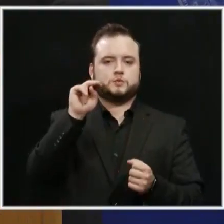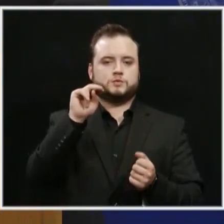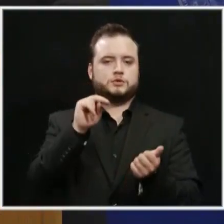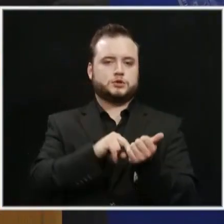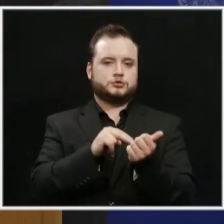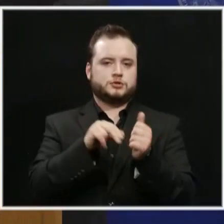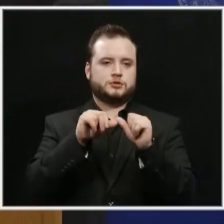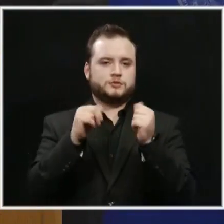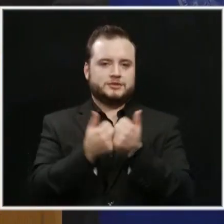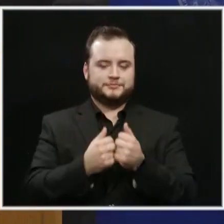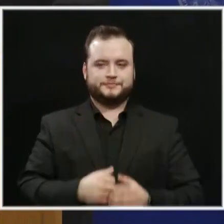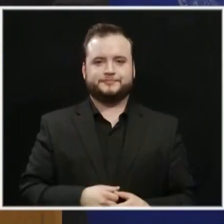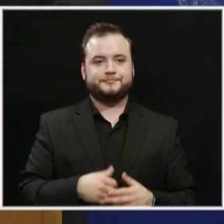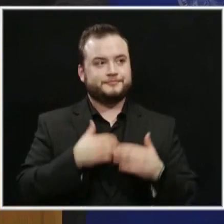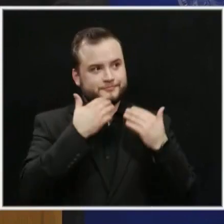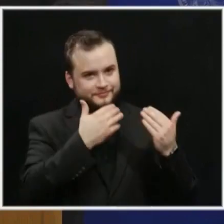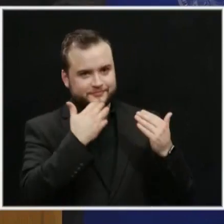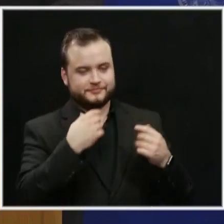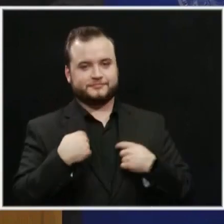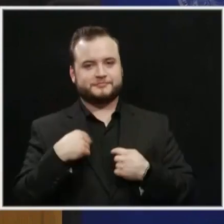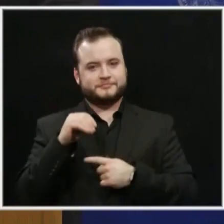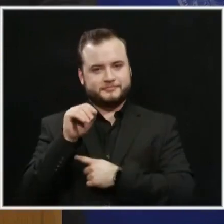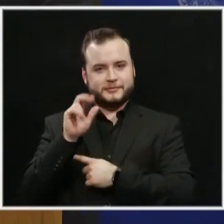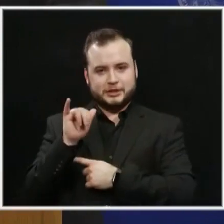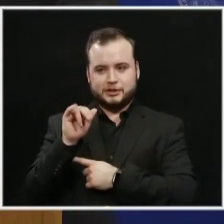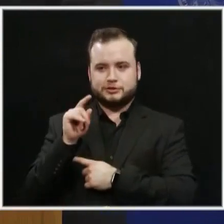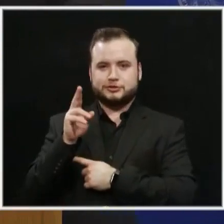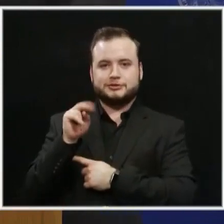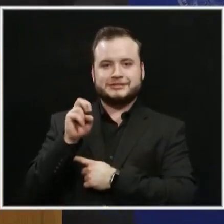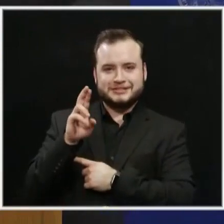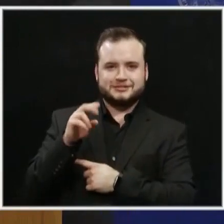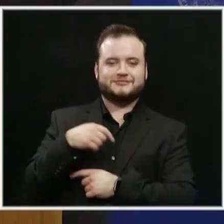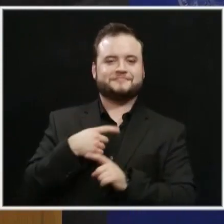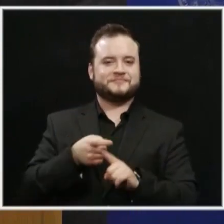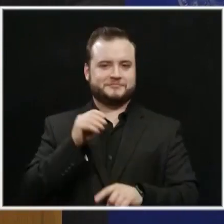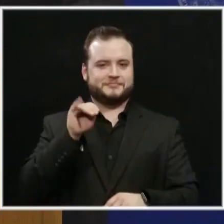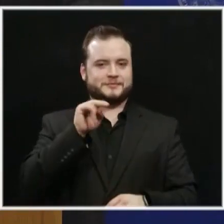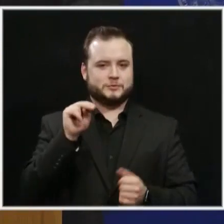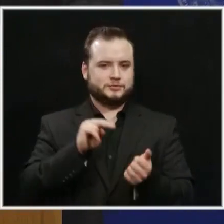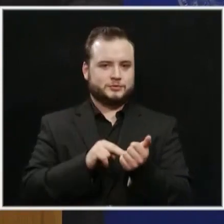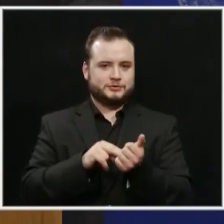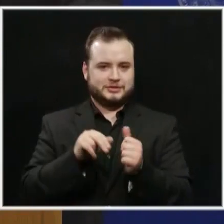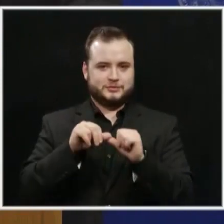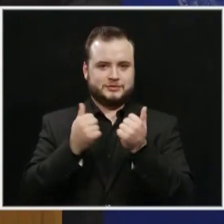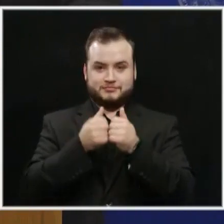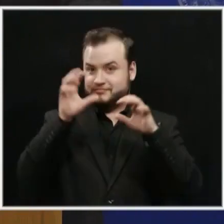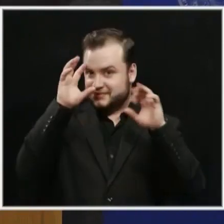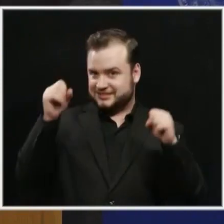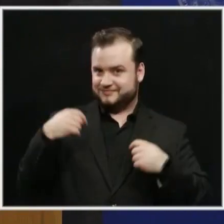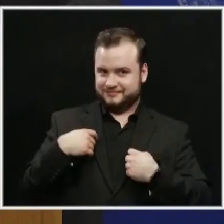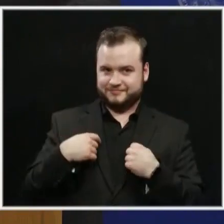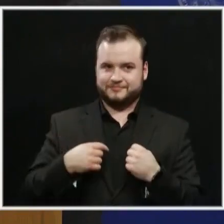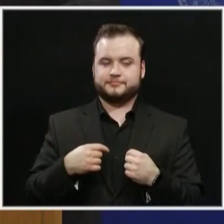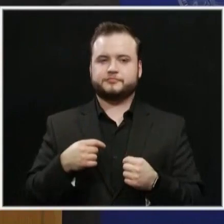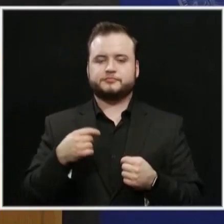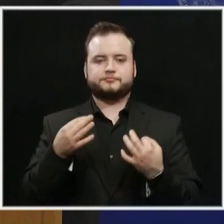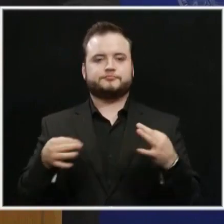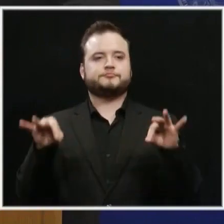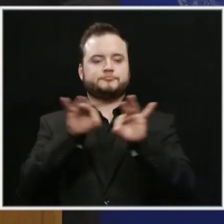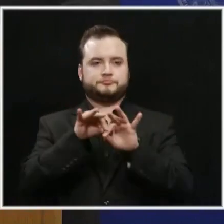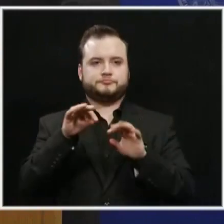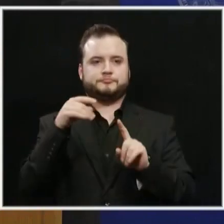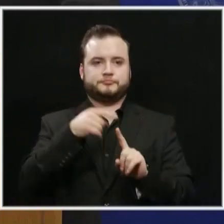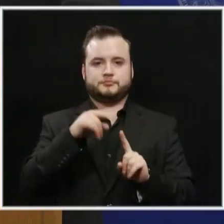am president of the Minnesota Nurses Association, but more importantly, I'm a medical intensive care nurse at North Memorial in